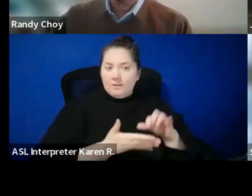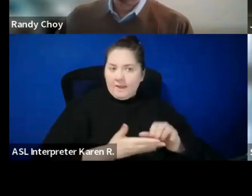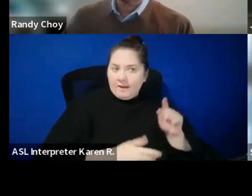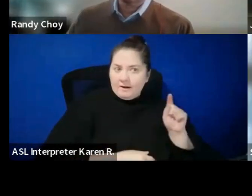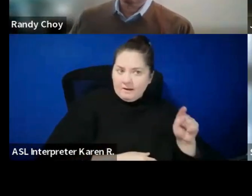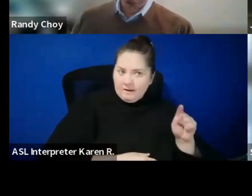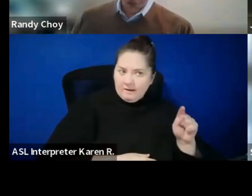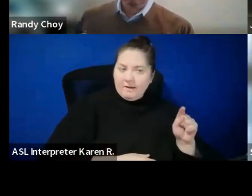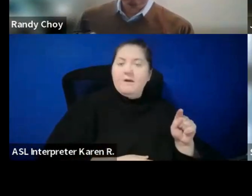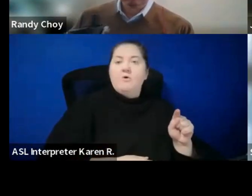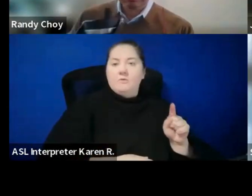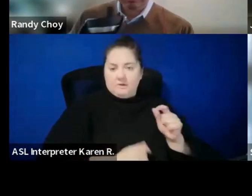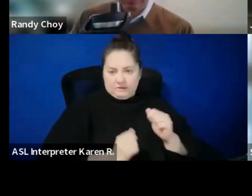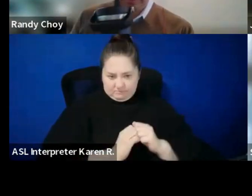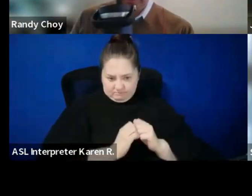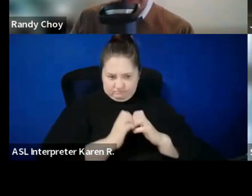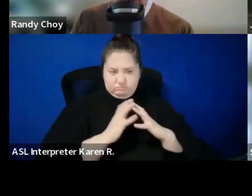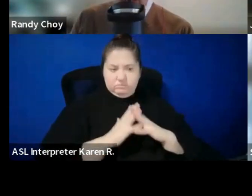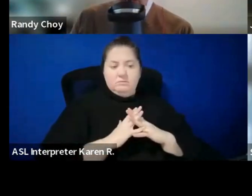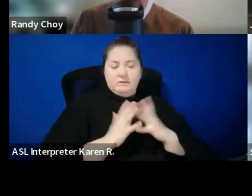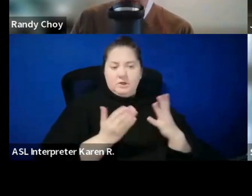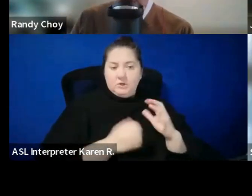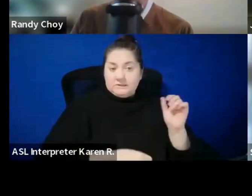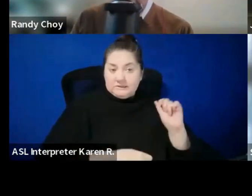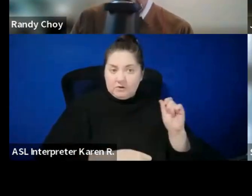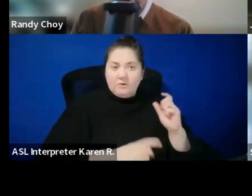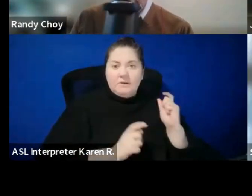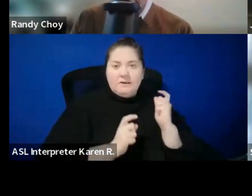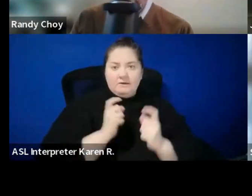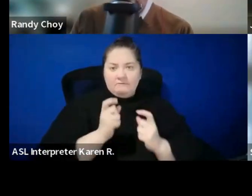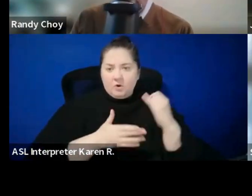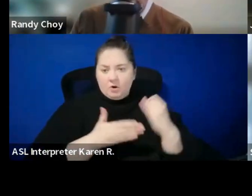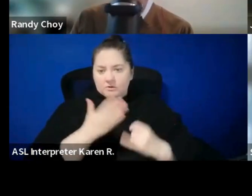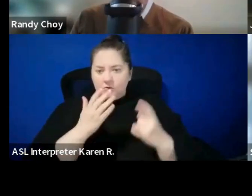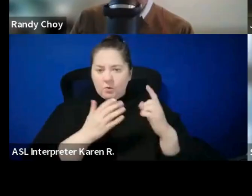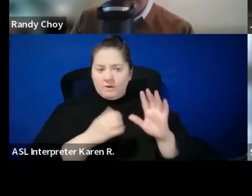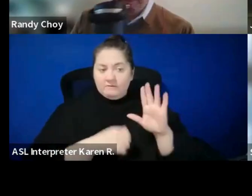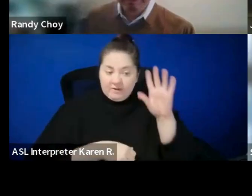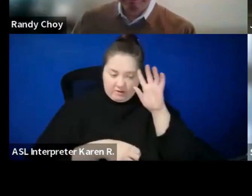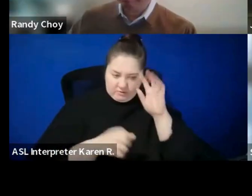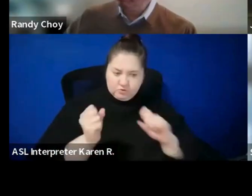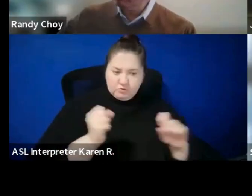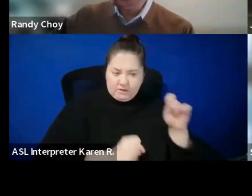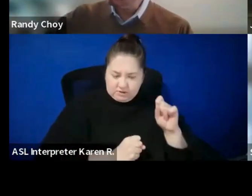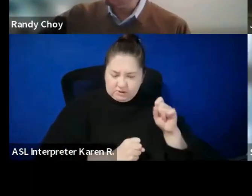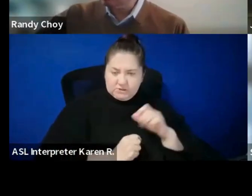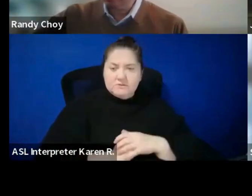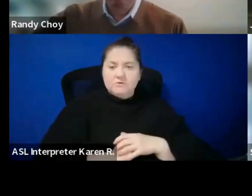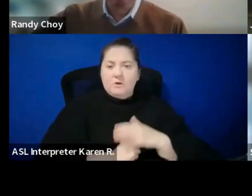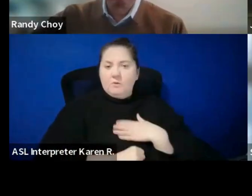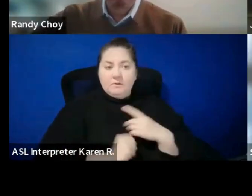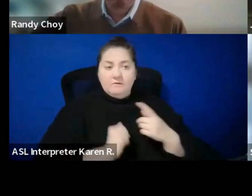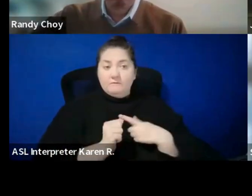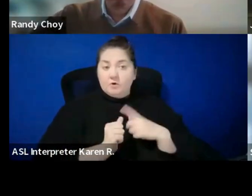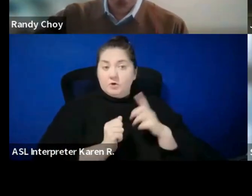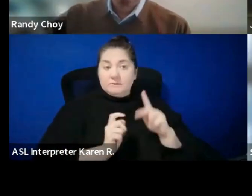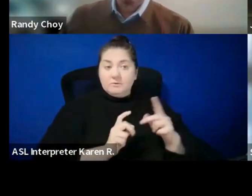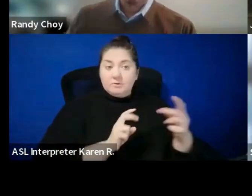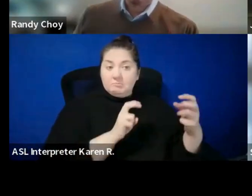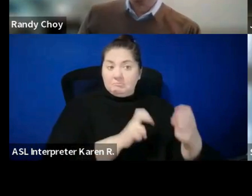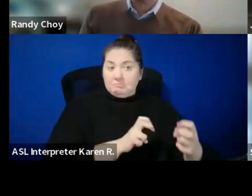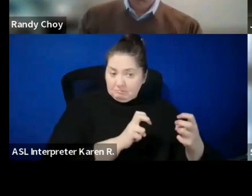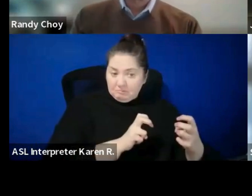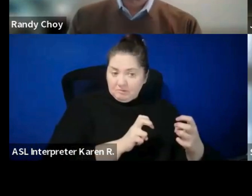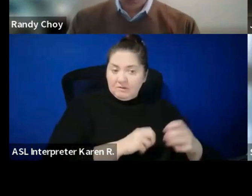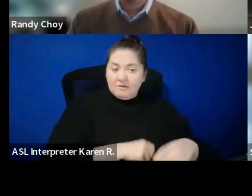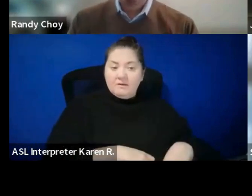knew, great, they're getting started in Seattle. Giving to the arts is going to be one of their strategies. So I was one of the first people to meet with them, and